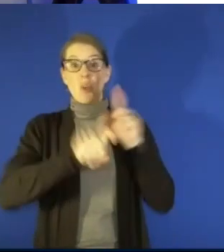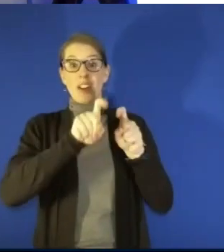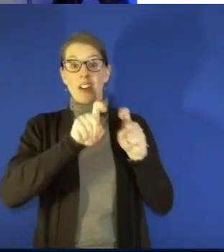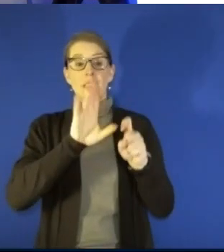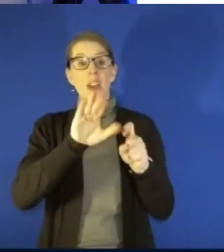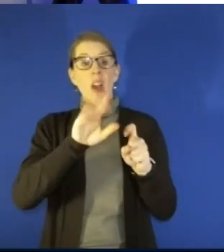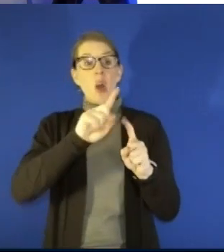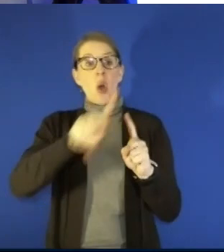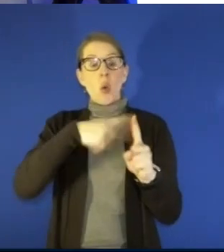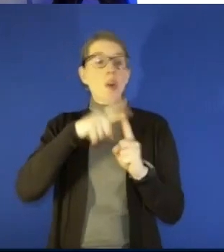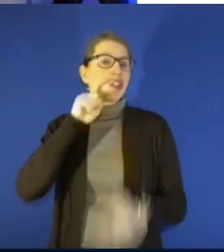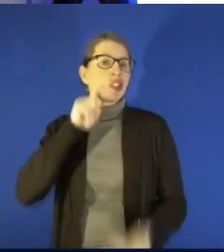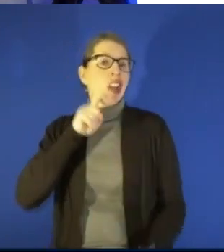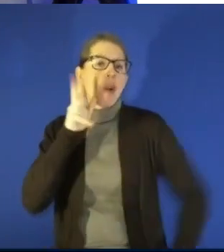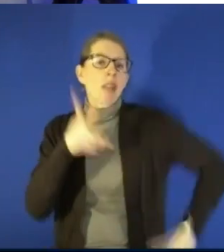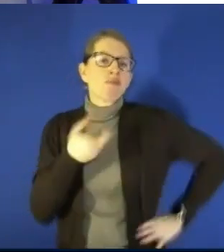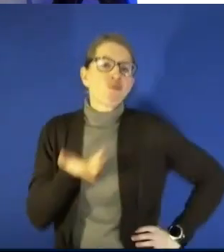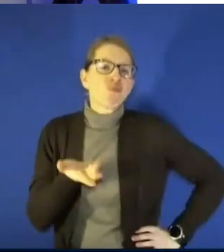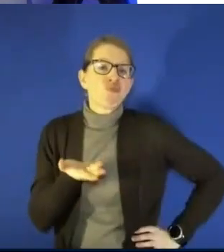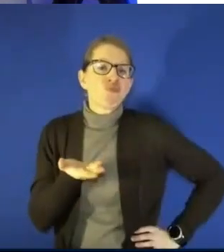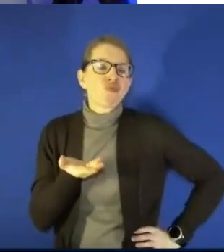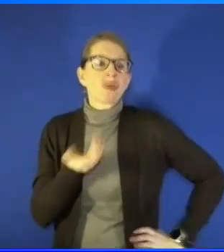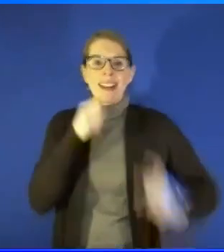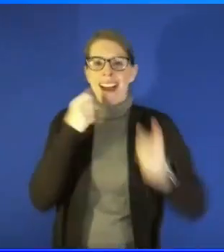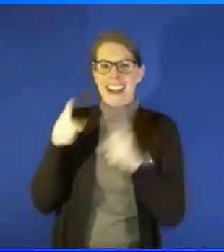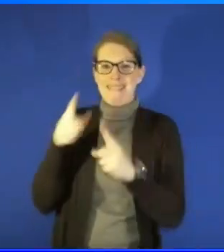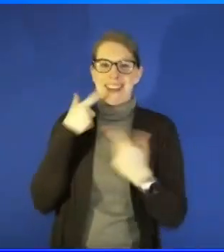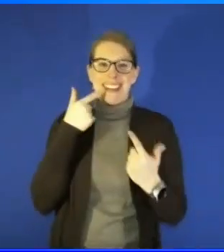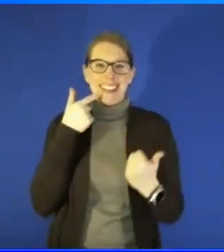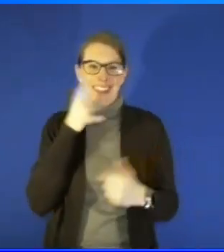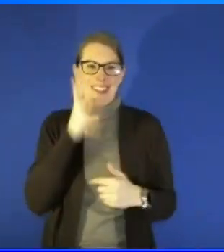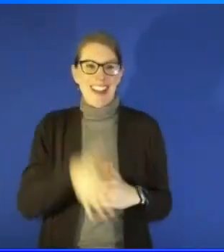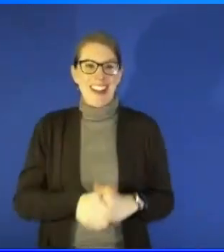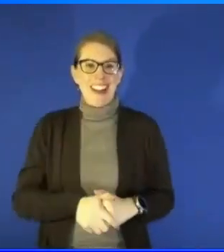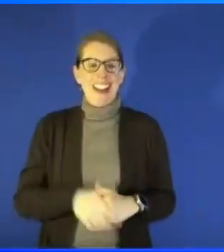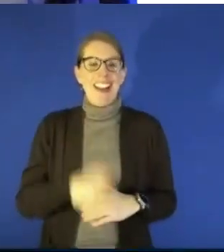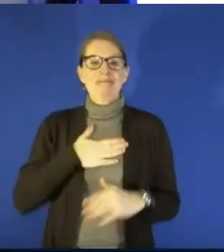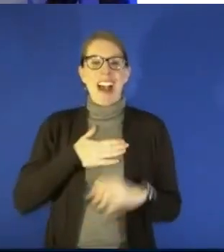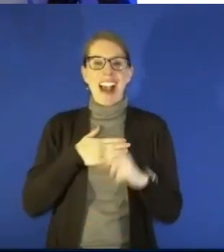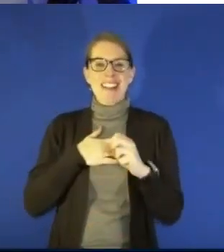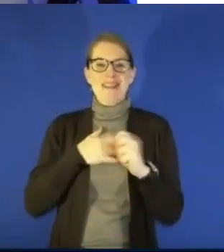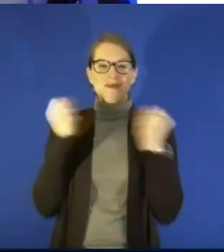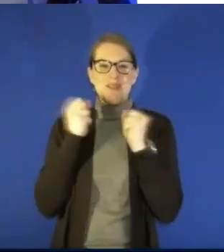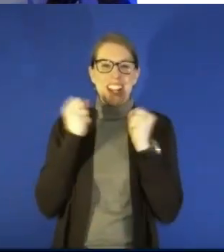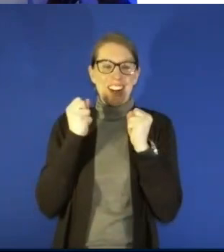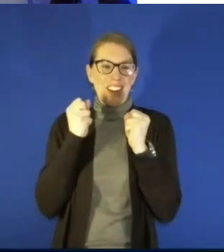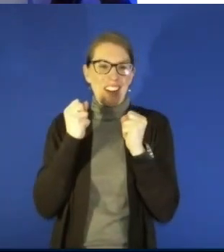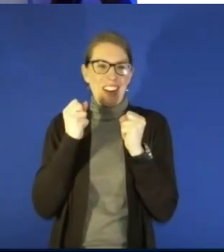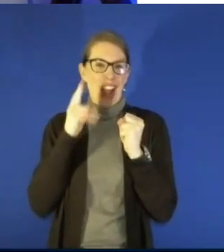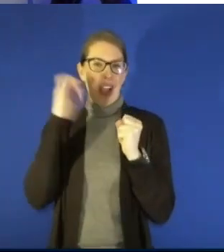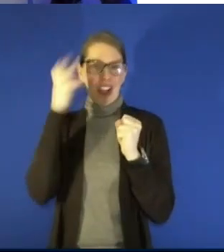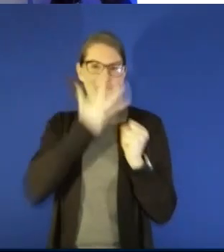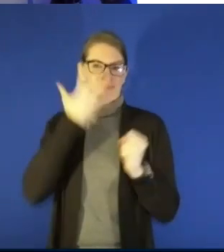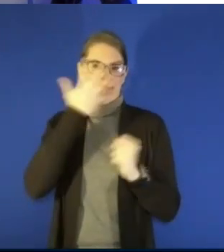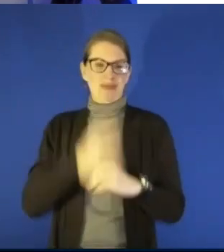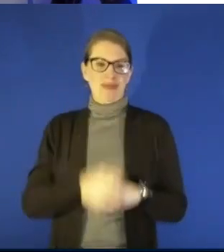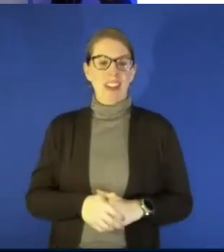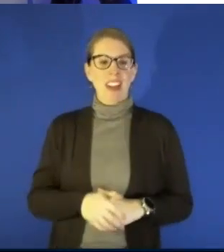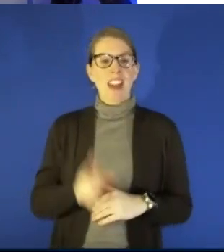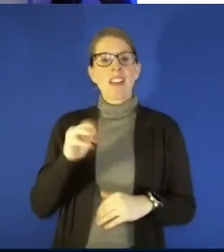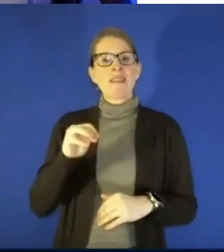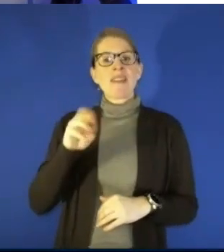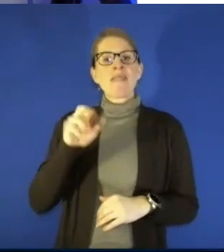shave? It's not happening. It's my winter look, Steve. That looks good. It looks good. Mario, as you look down the